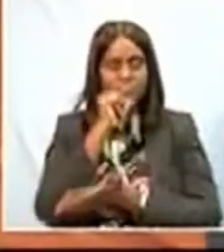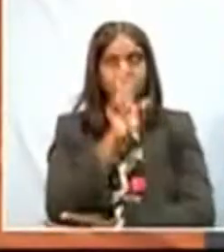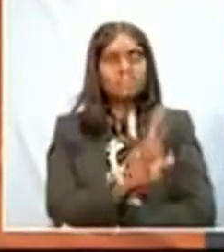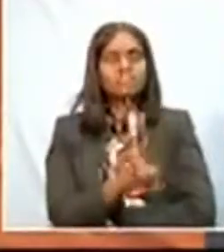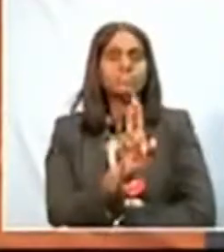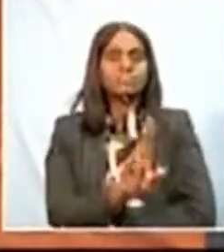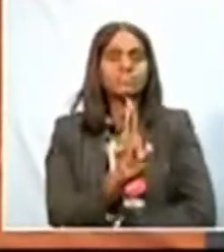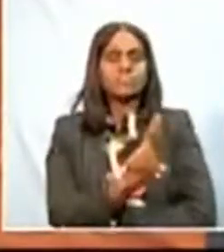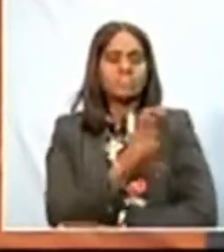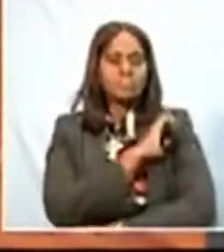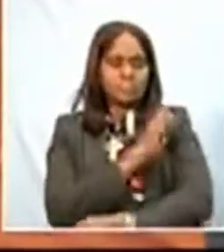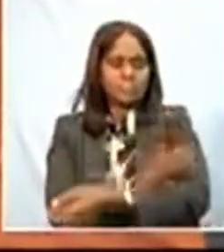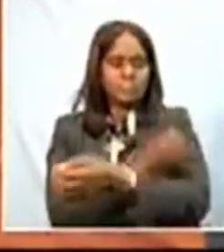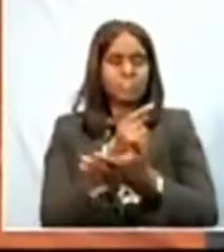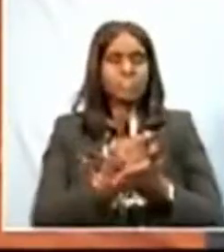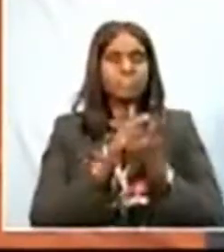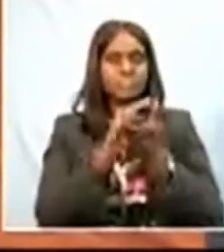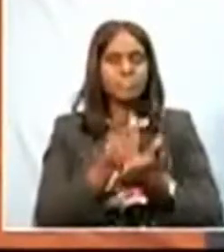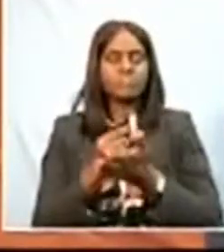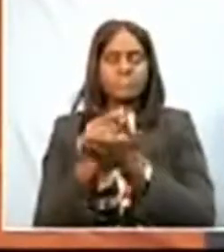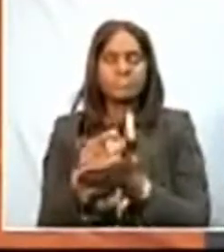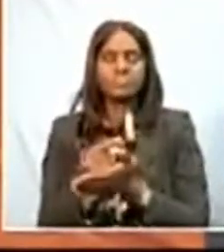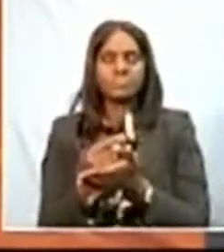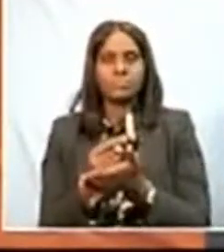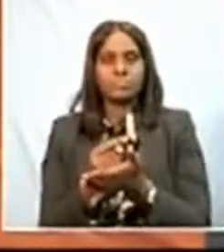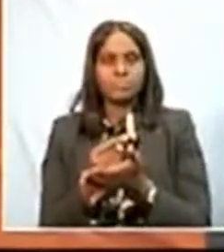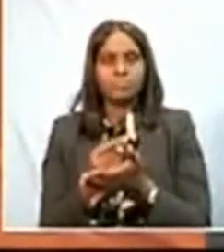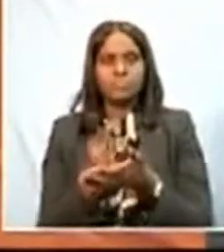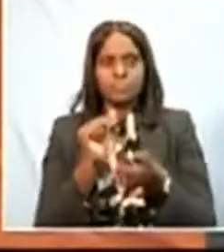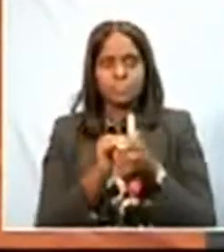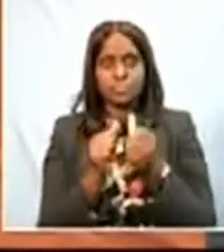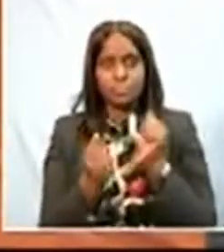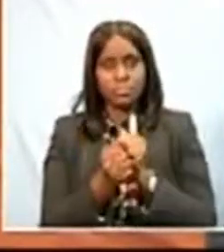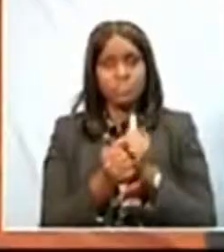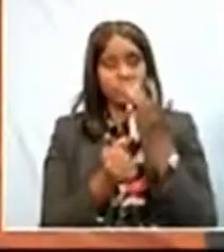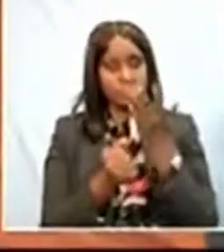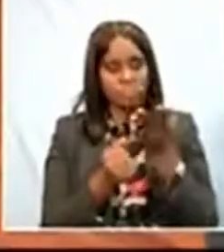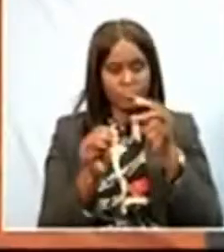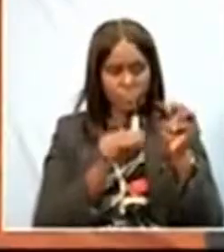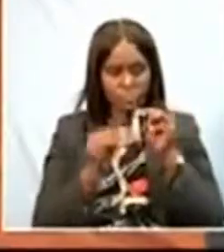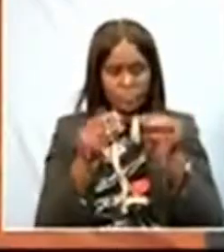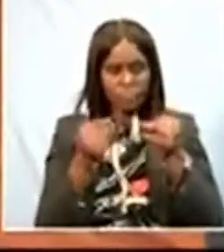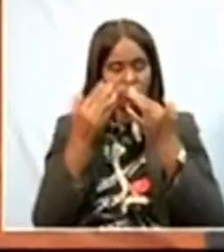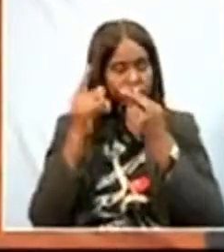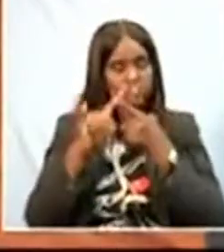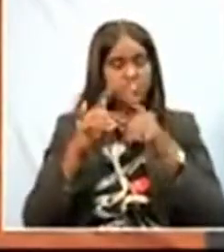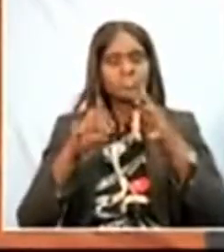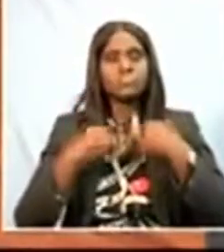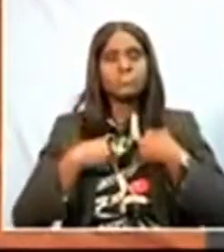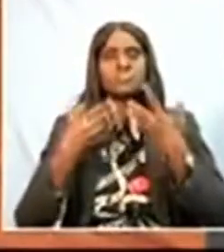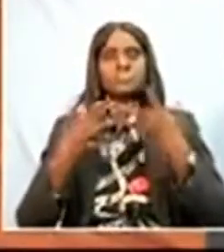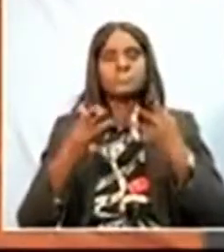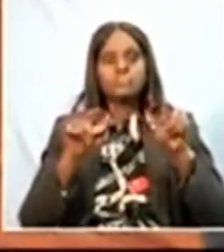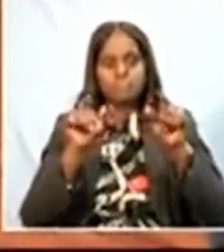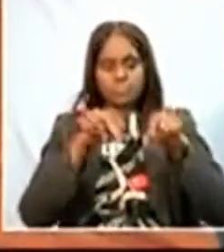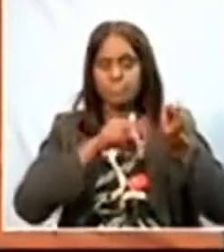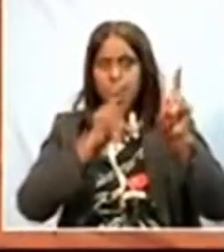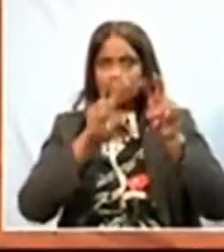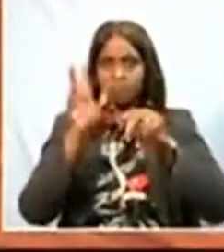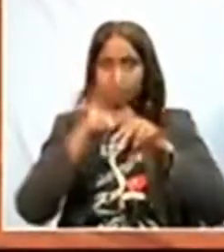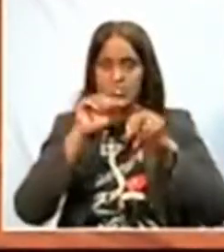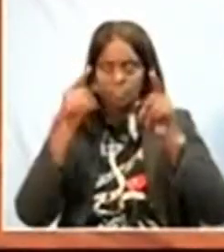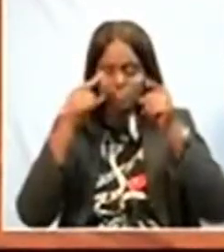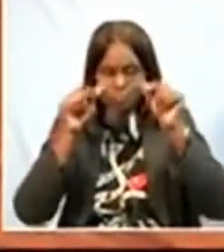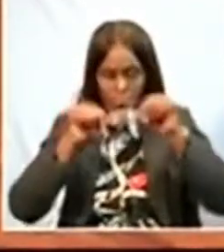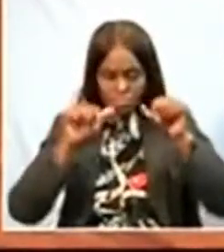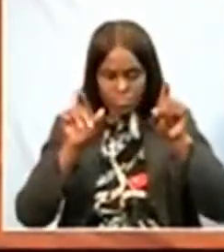funds, empowerment grants. Cause of query, management wishes to acknowledge the observation of the